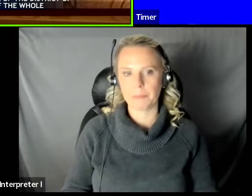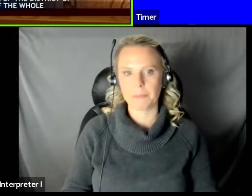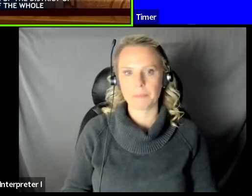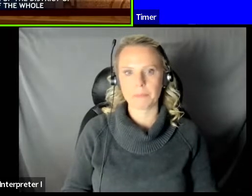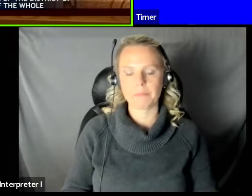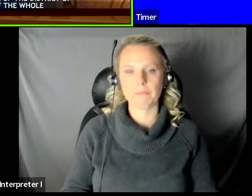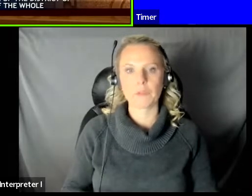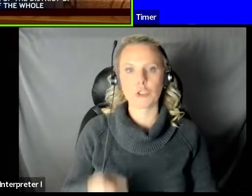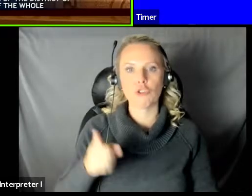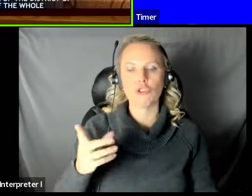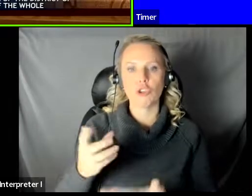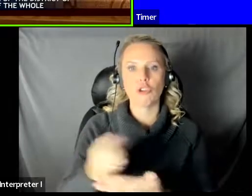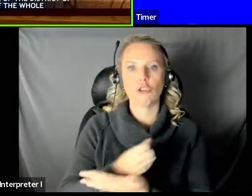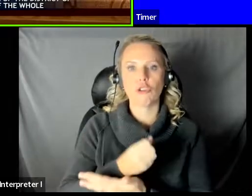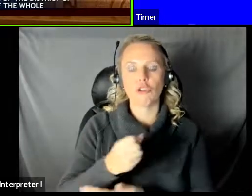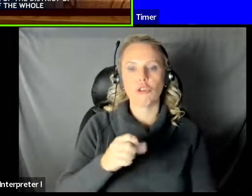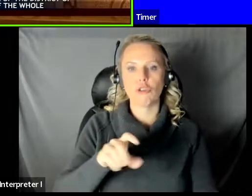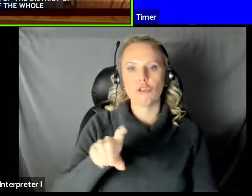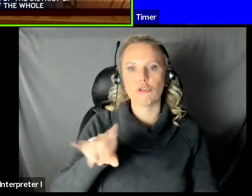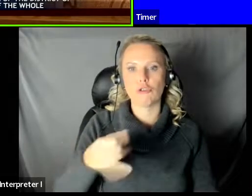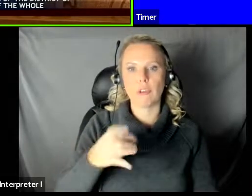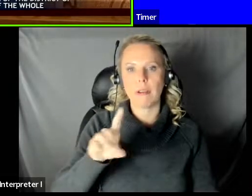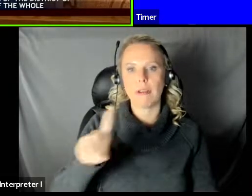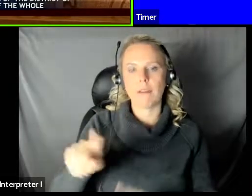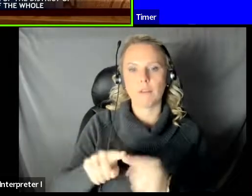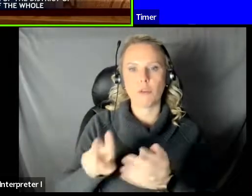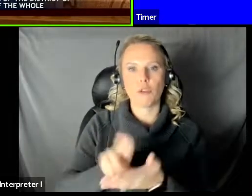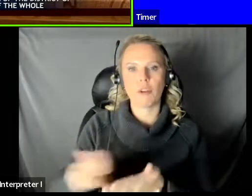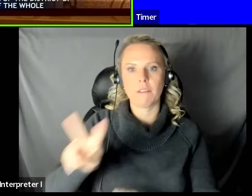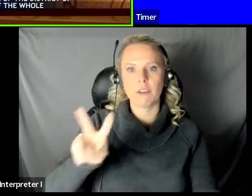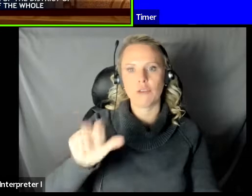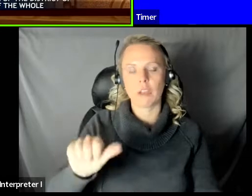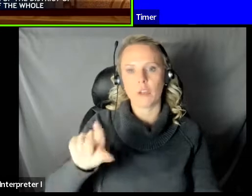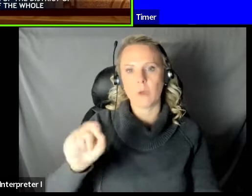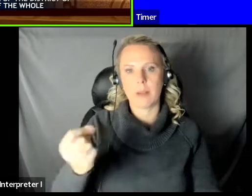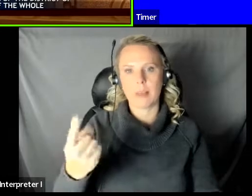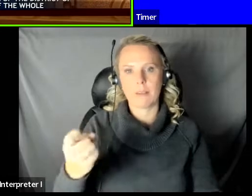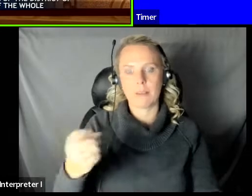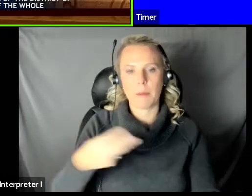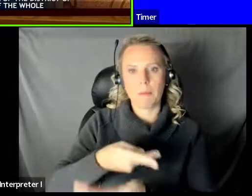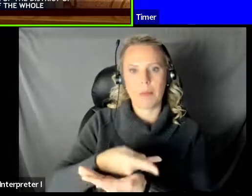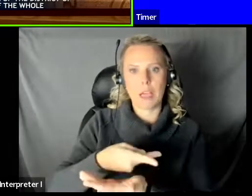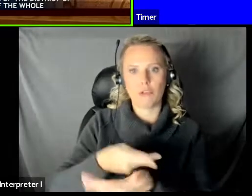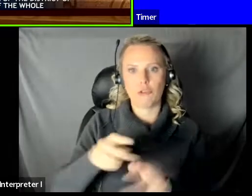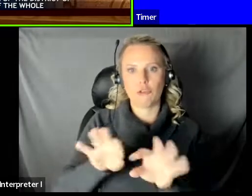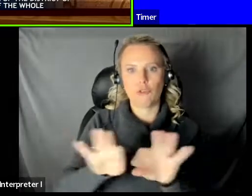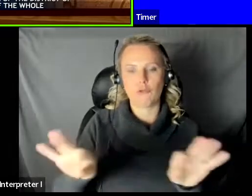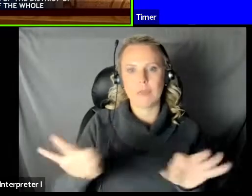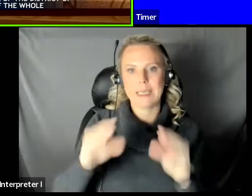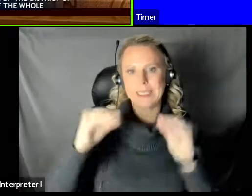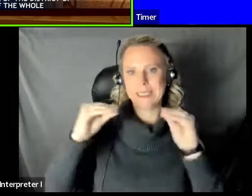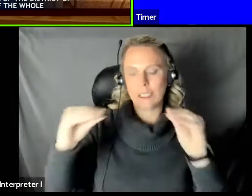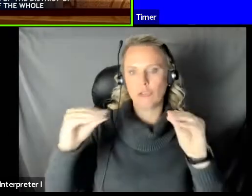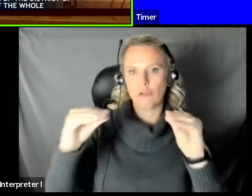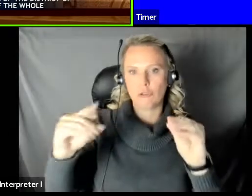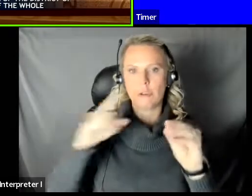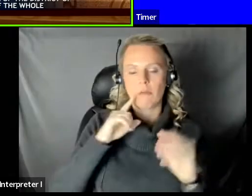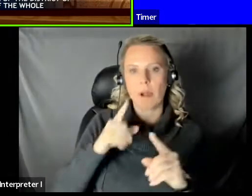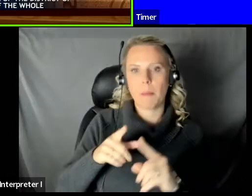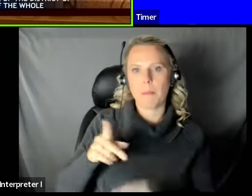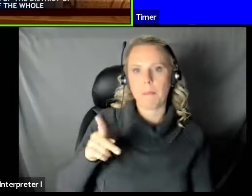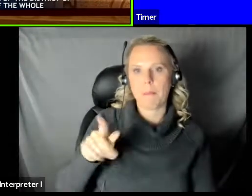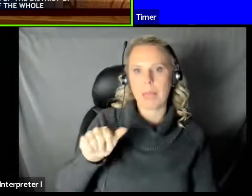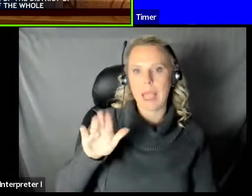Ms. Blumenson earned a Juris Doctor from the University of Virginia in 2011, has a master's in teaching from Pace